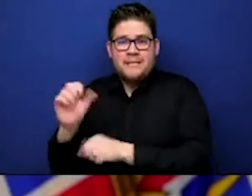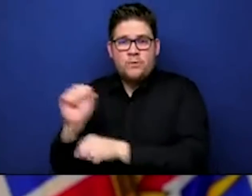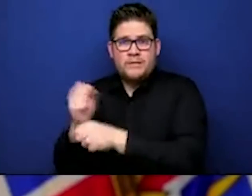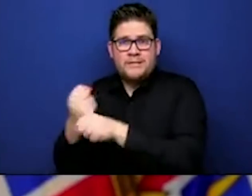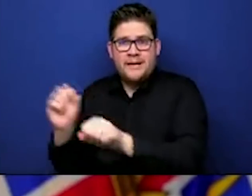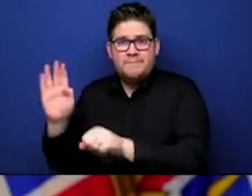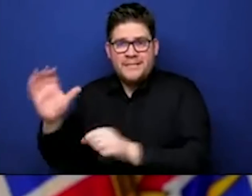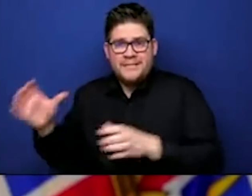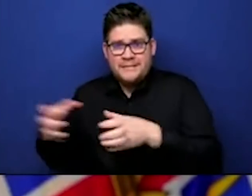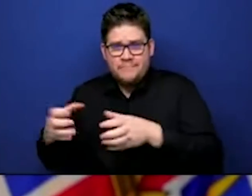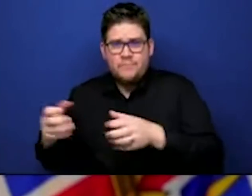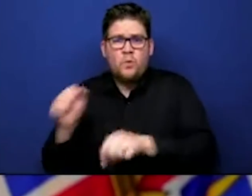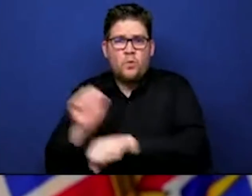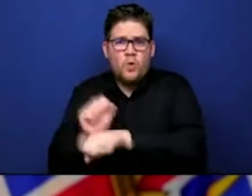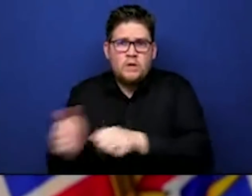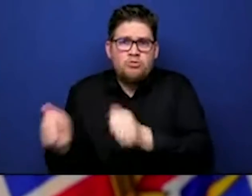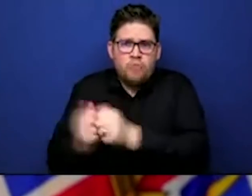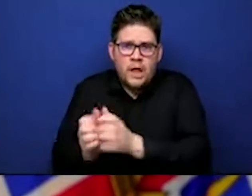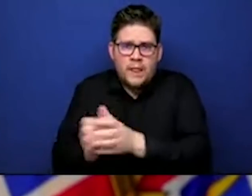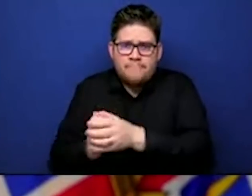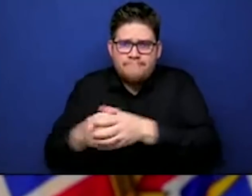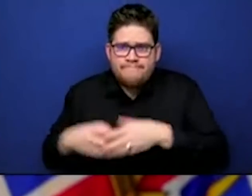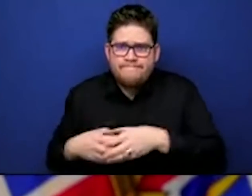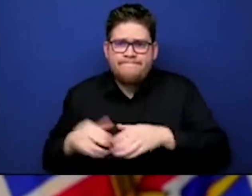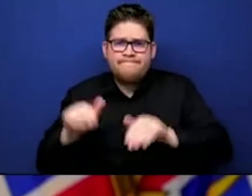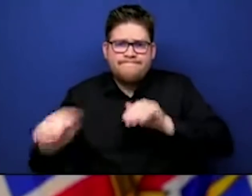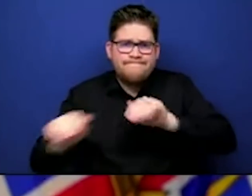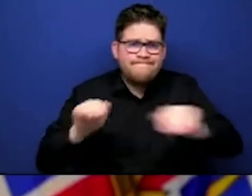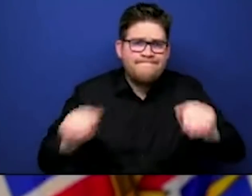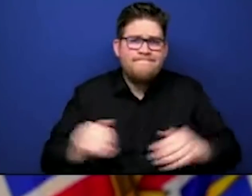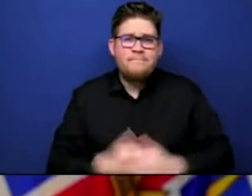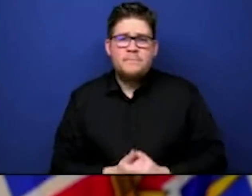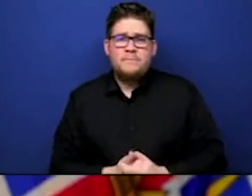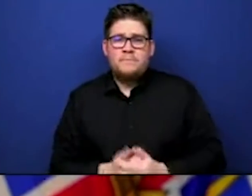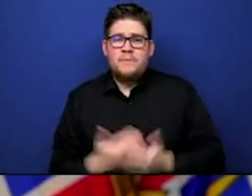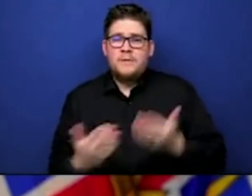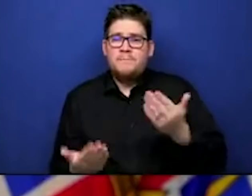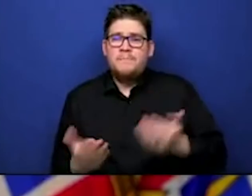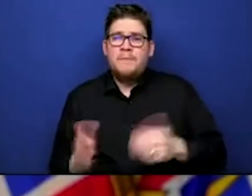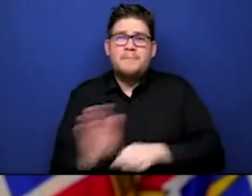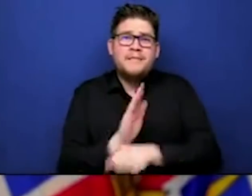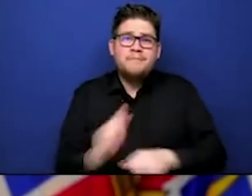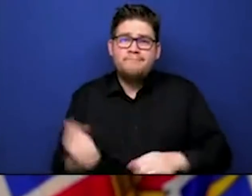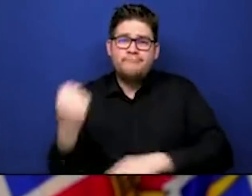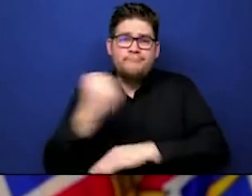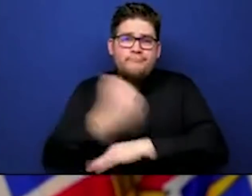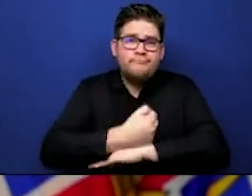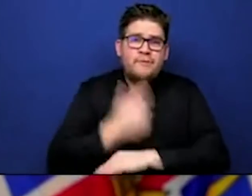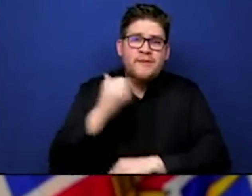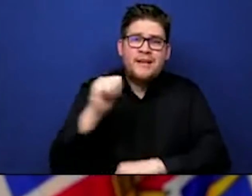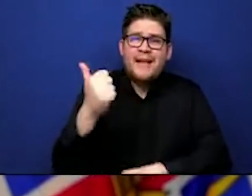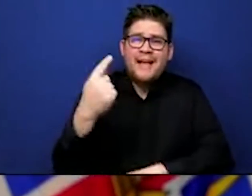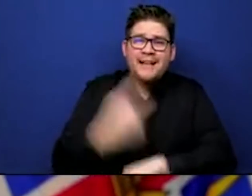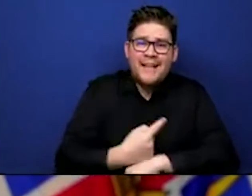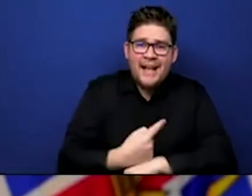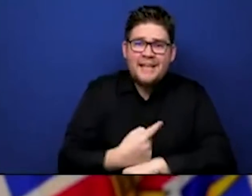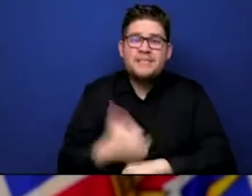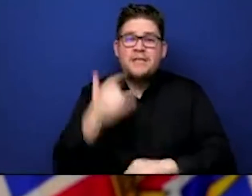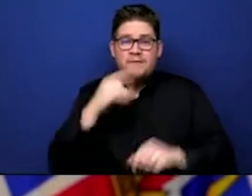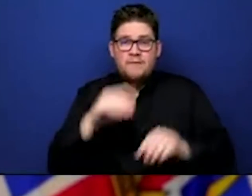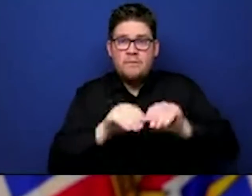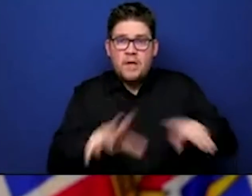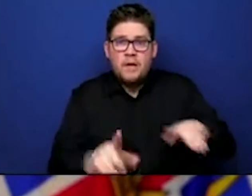to close businesses for 10 days when there have been transmissions in that workplace, to help stop